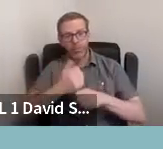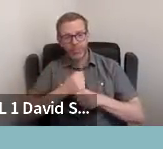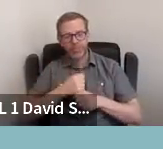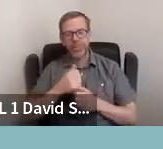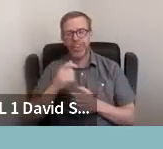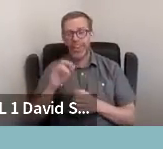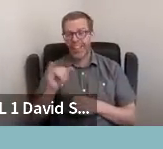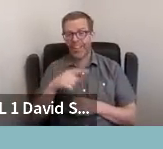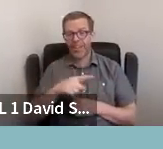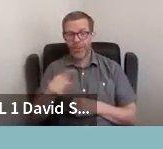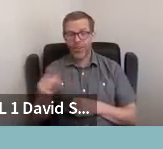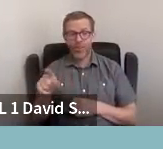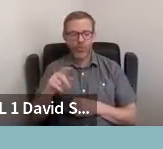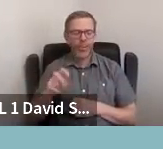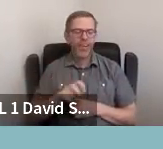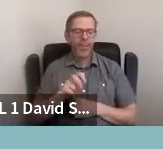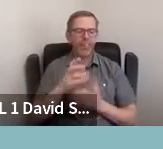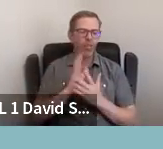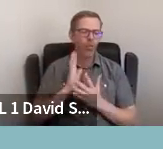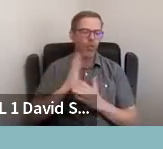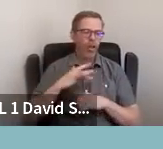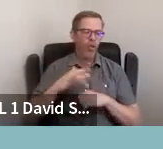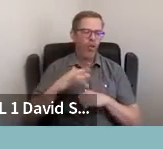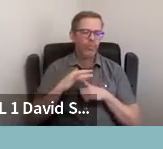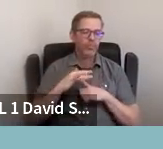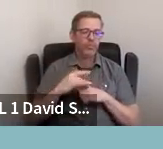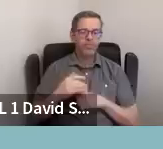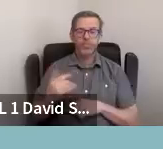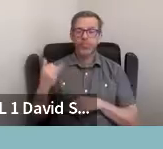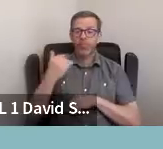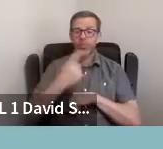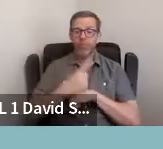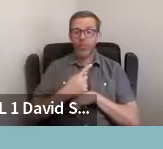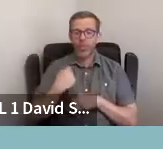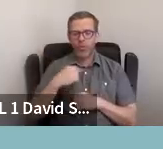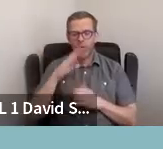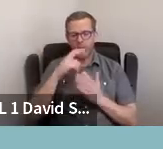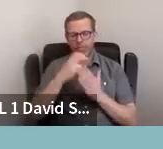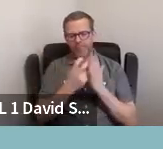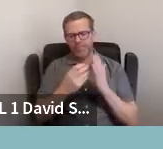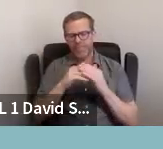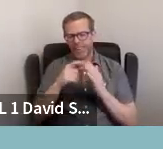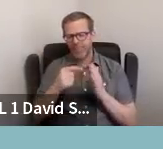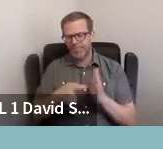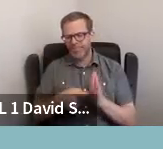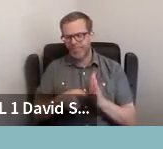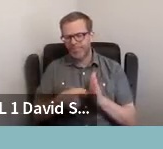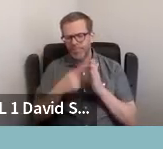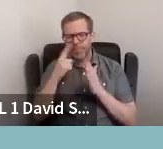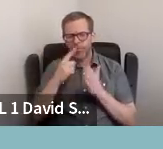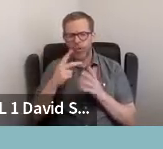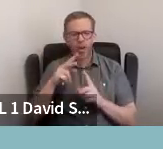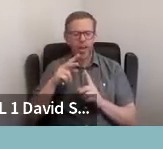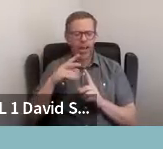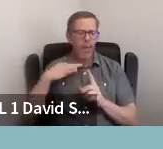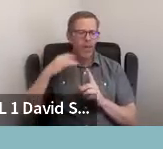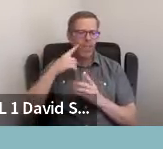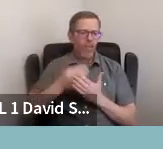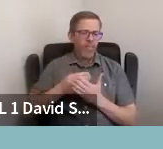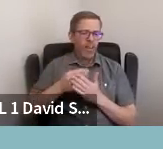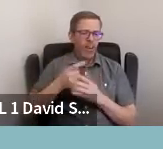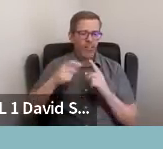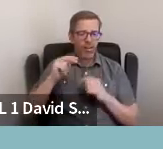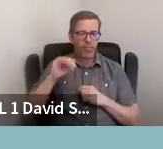our resources. Today, we will be delving into some of the essentials of applying for funding from the NIH by